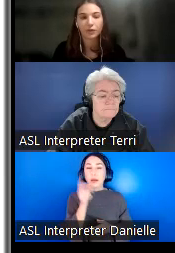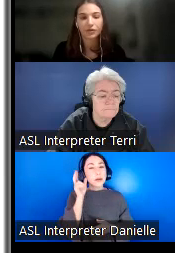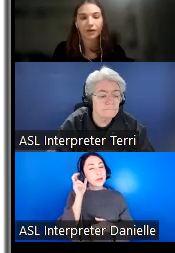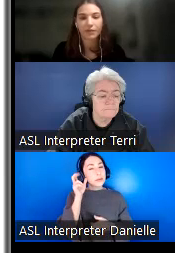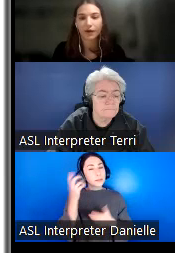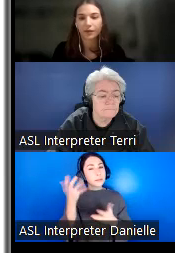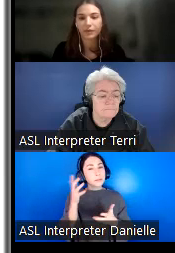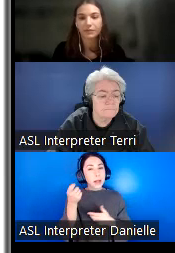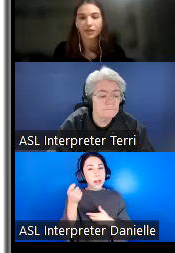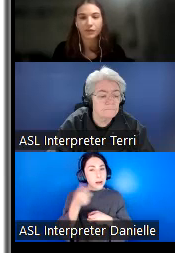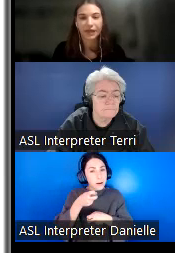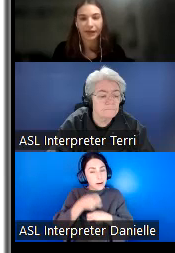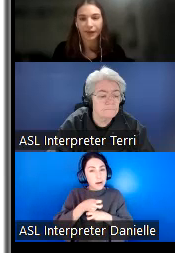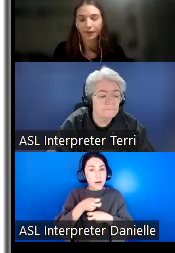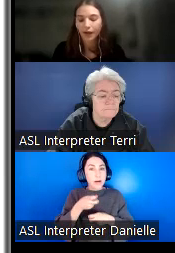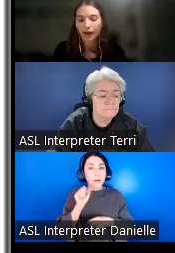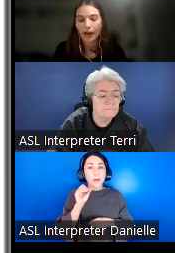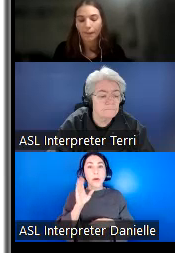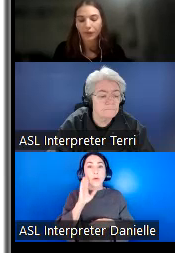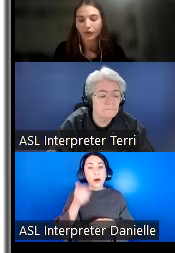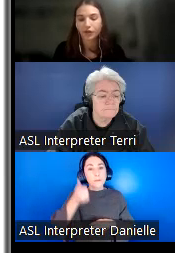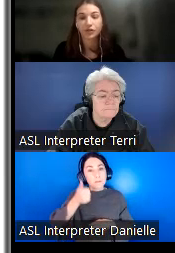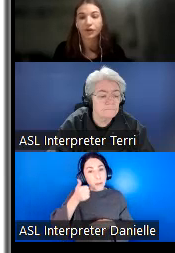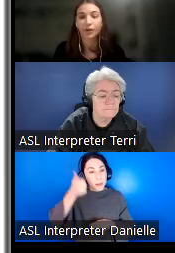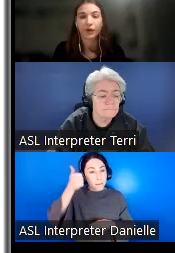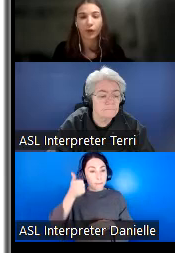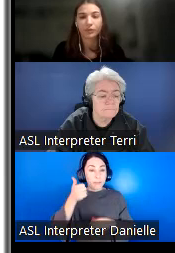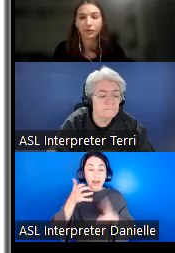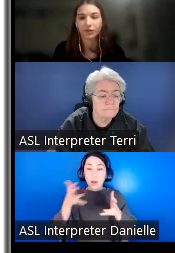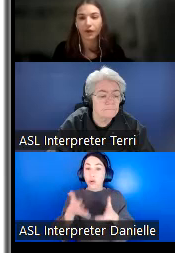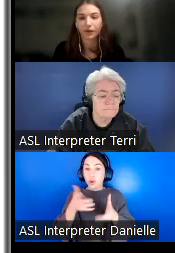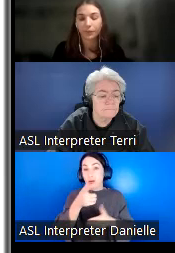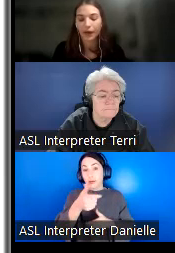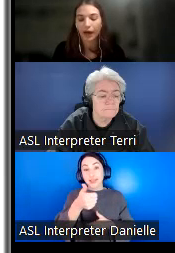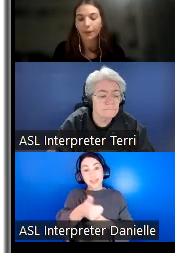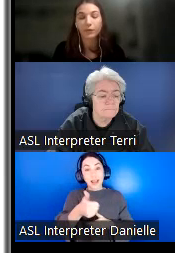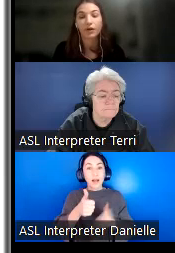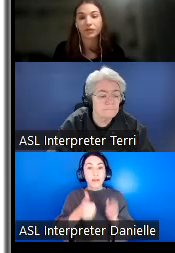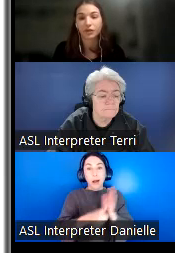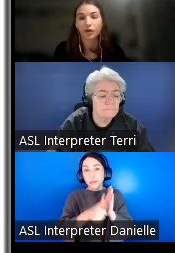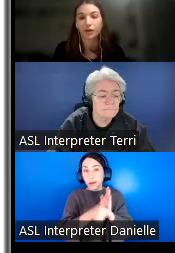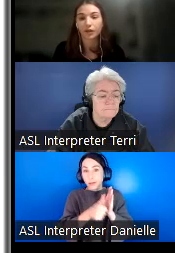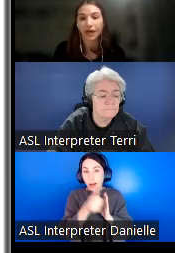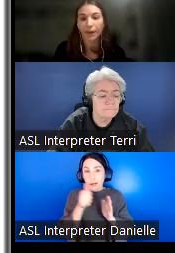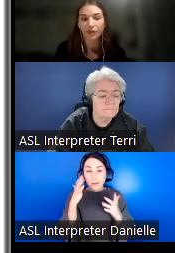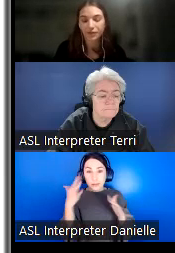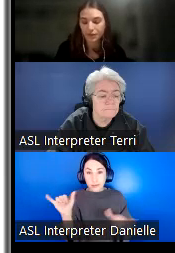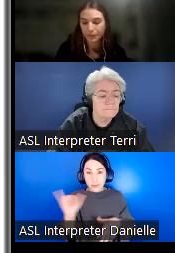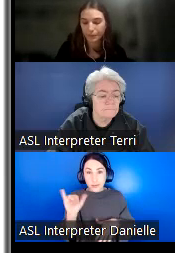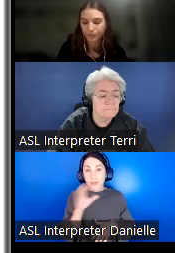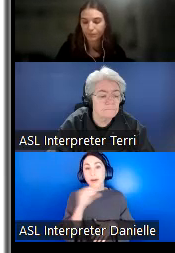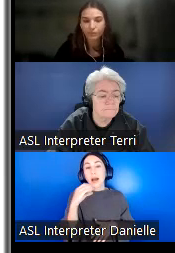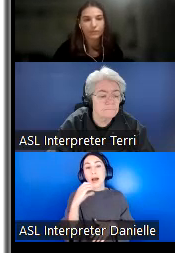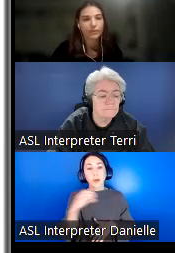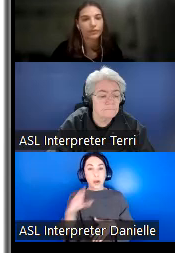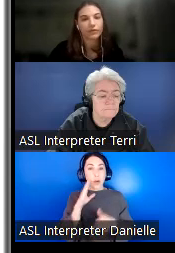video, so we will turn up the volume as much as we can, but we encourage you to turn up your own computer volume, and we will also turn on closed